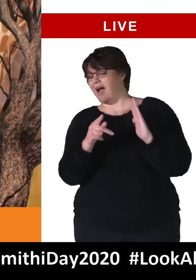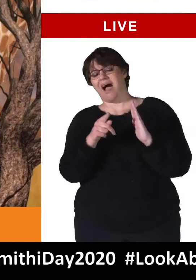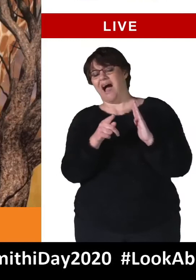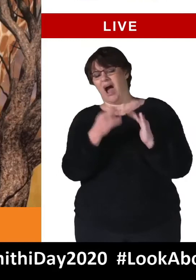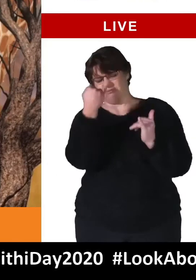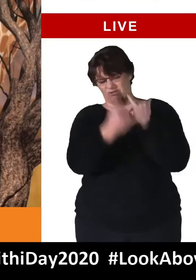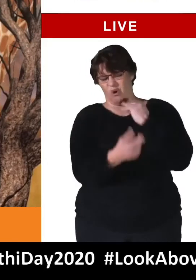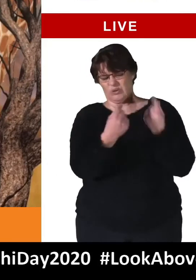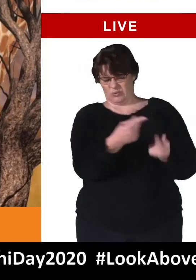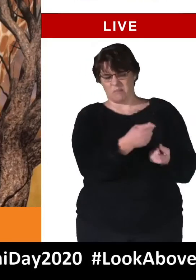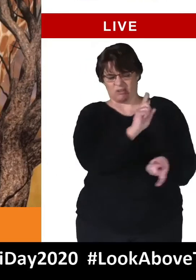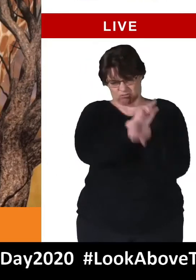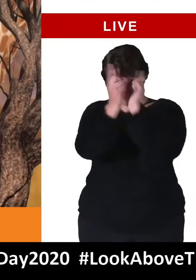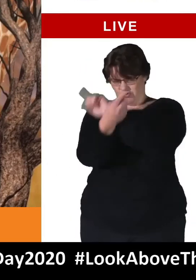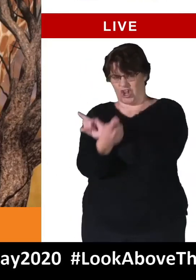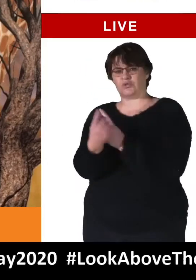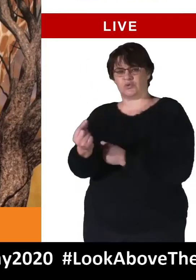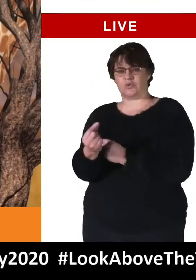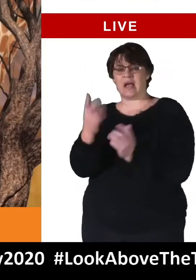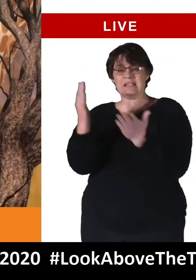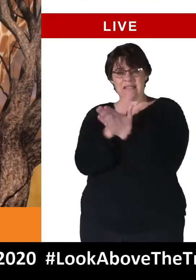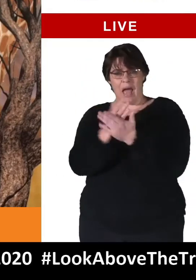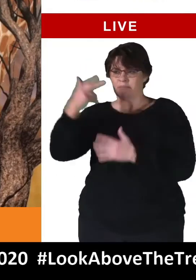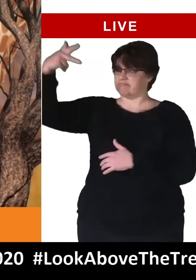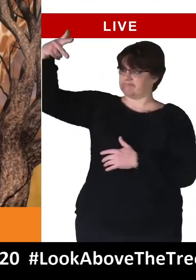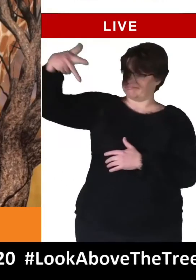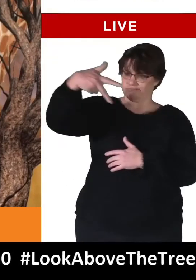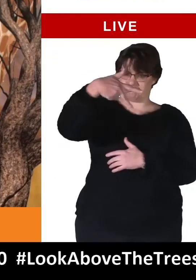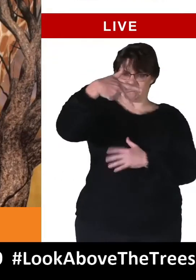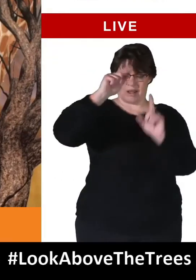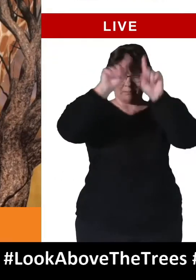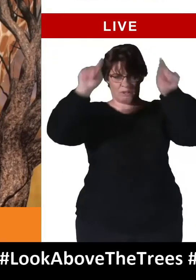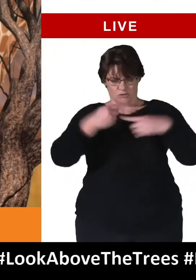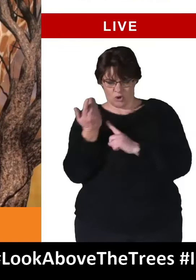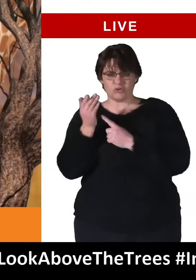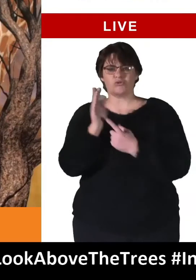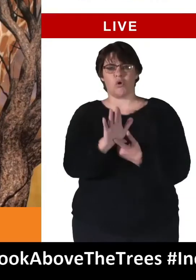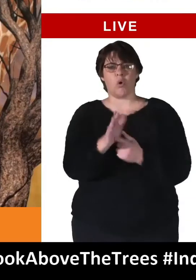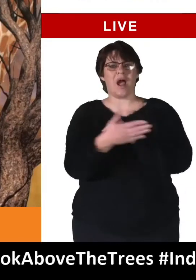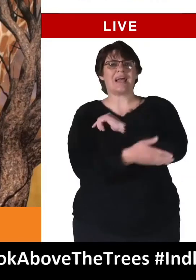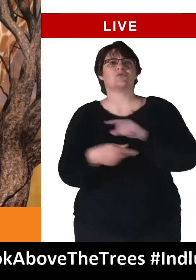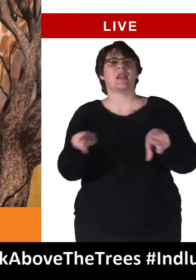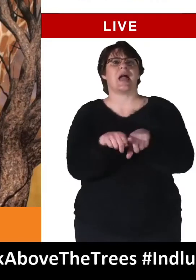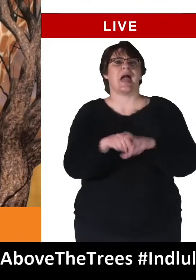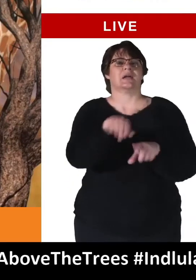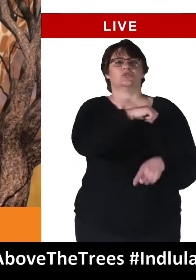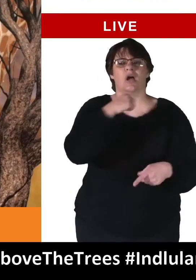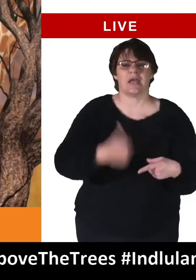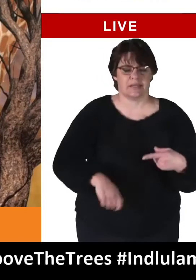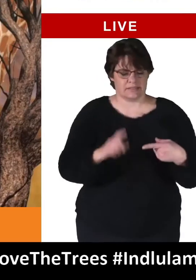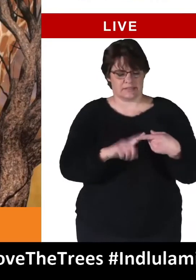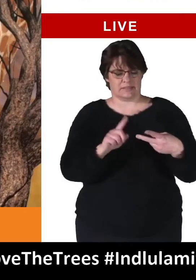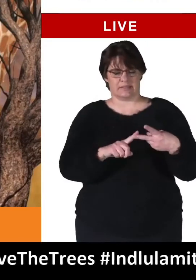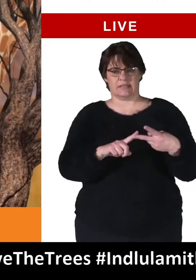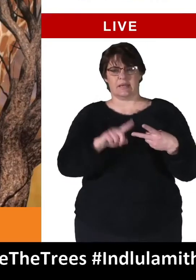things differently. Some satellite images were showing that countries like China, cities